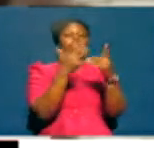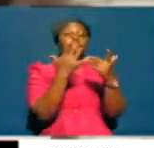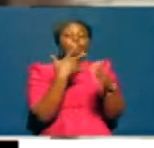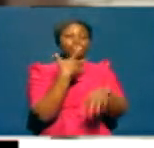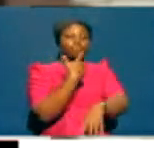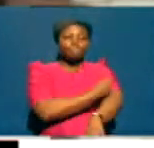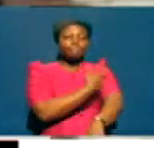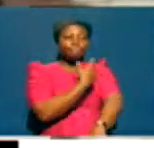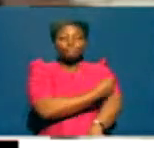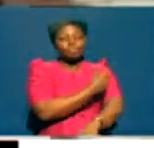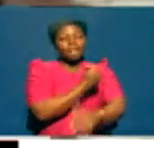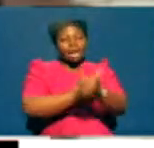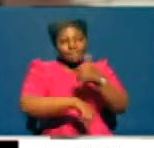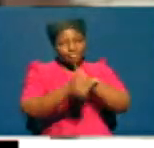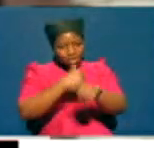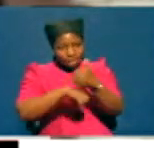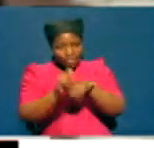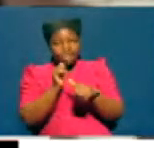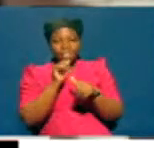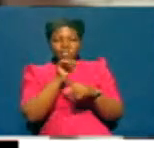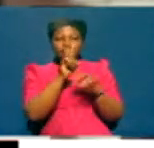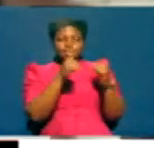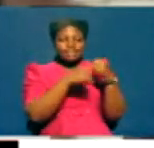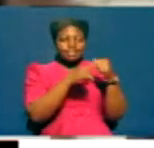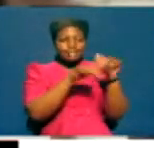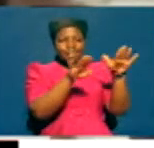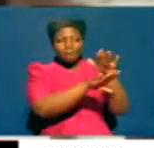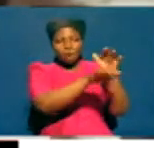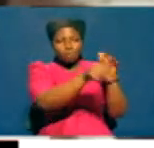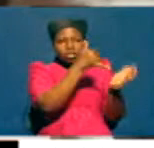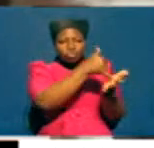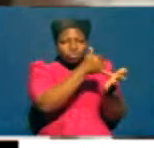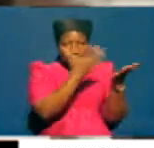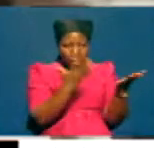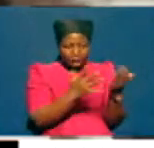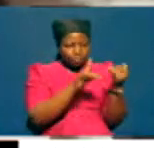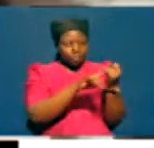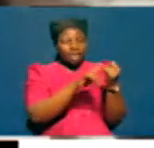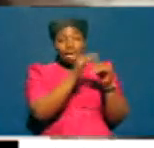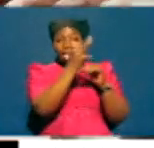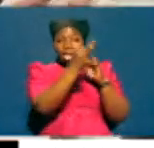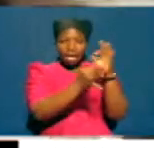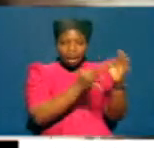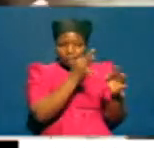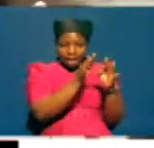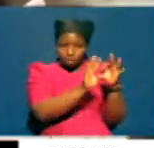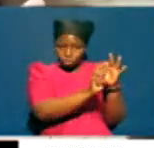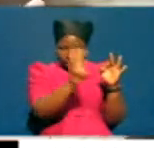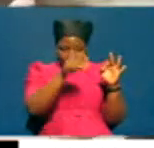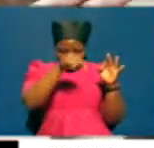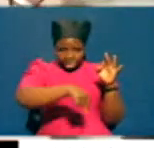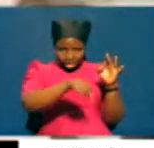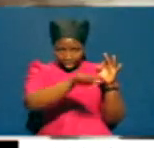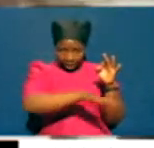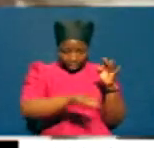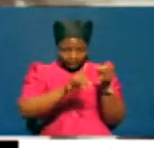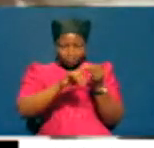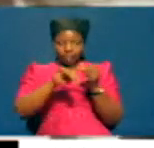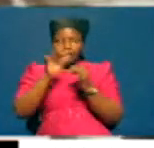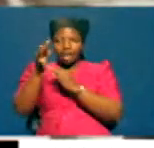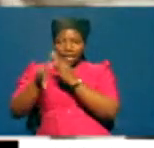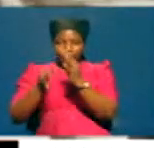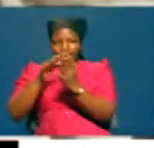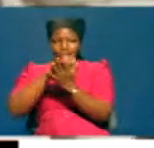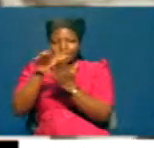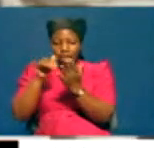And these six sub-counties include Embakasi West, where we are. We have Embakasi Central, and we